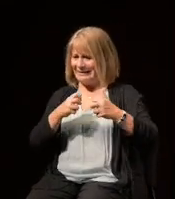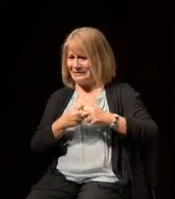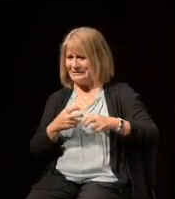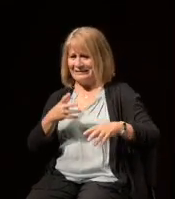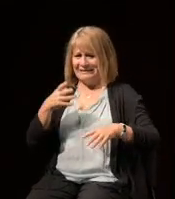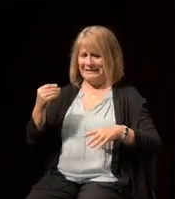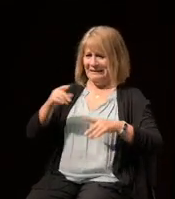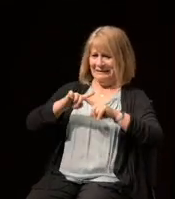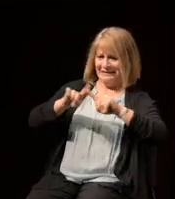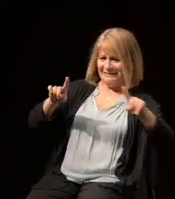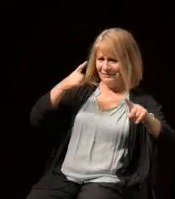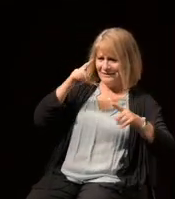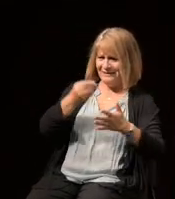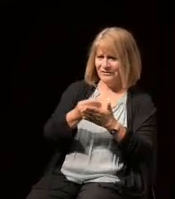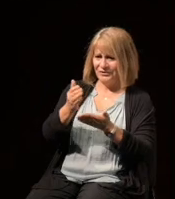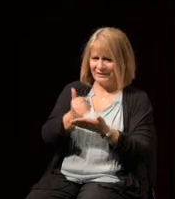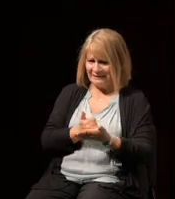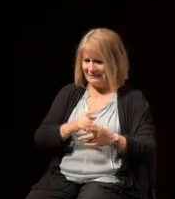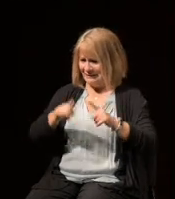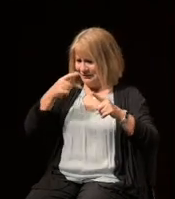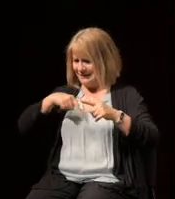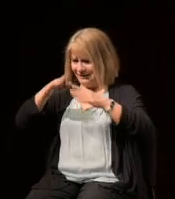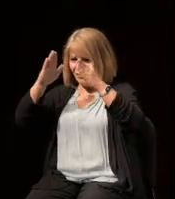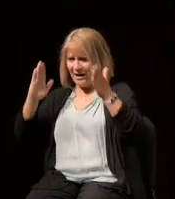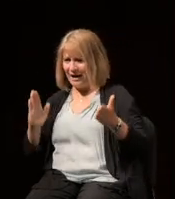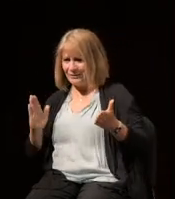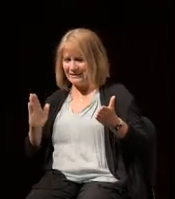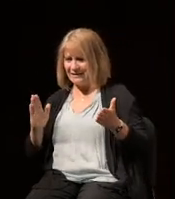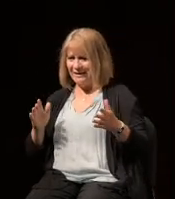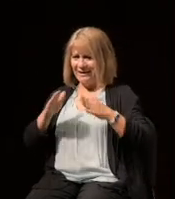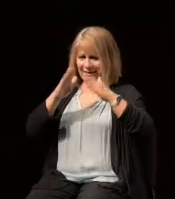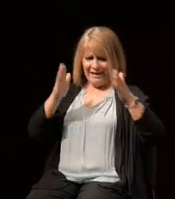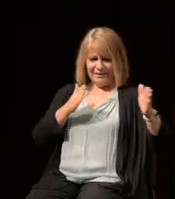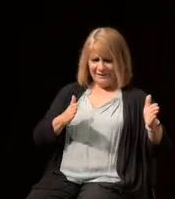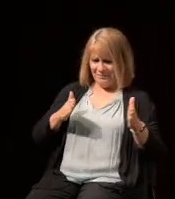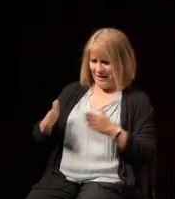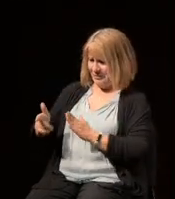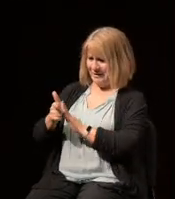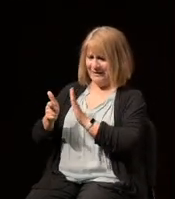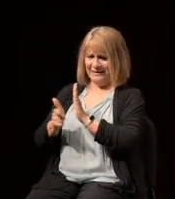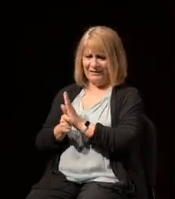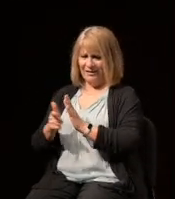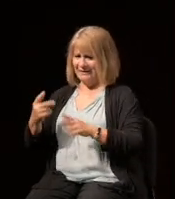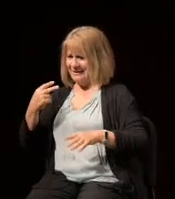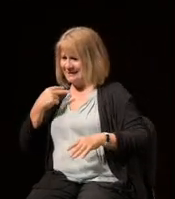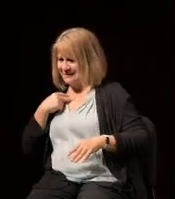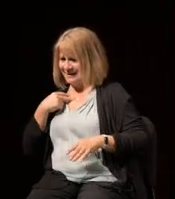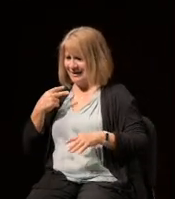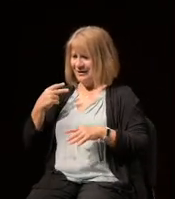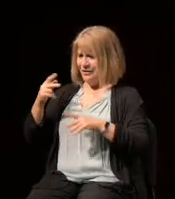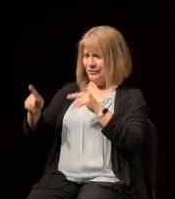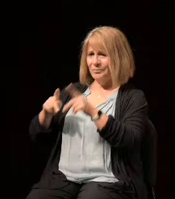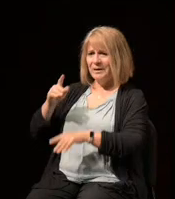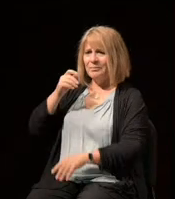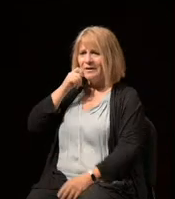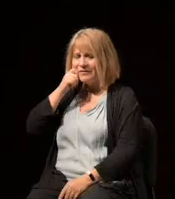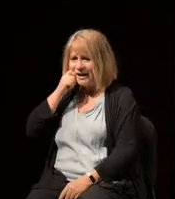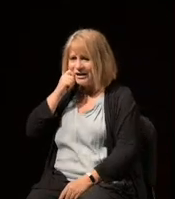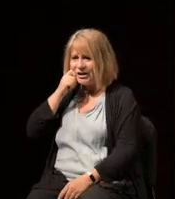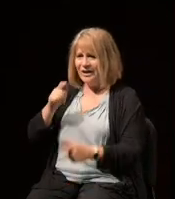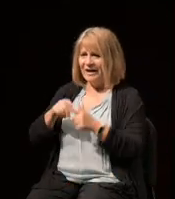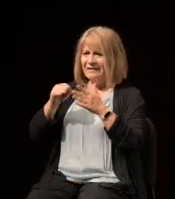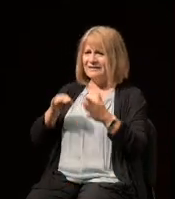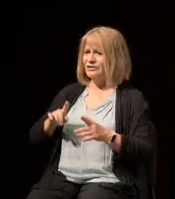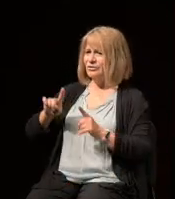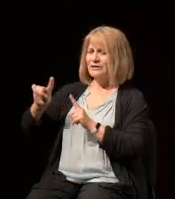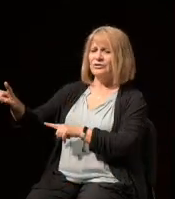assets creating housing patterns, and then the housing patterns and laws entrap the communities of color, and it sends the students to under-resourced